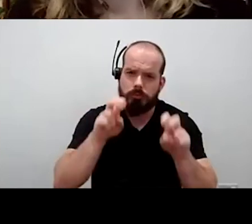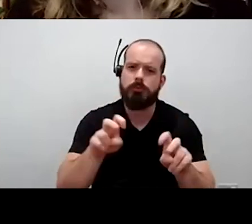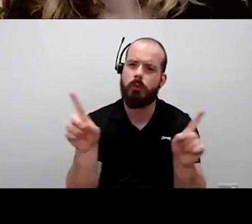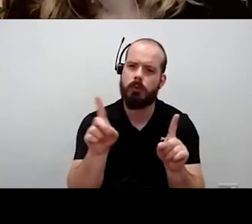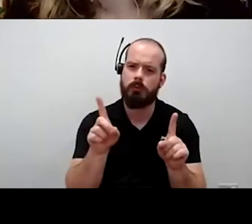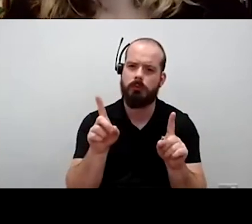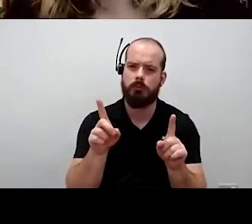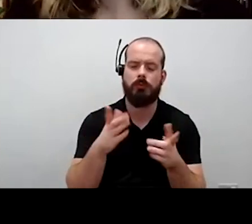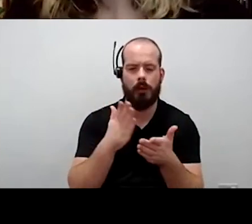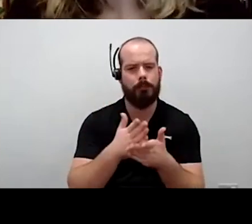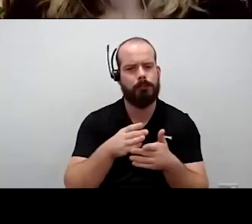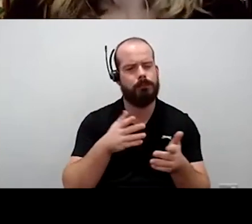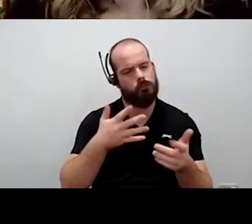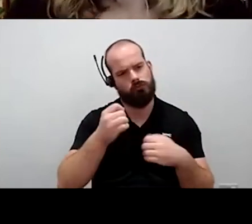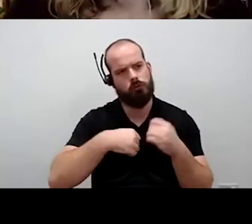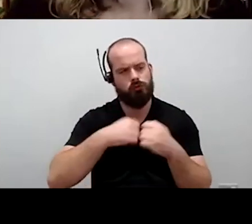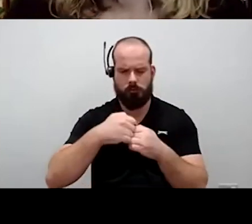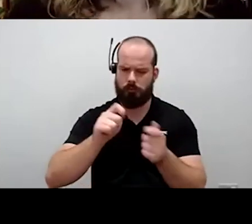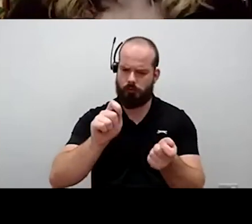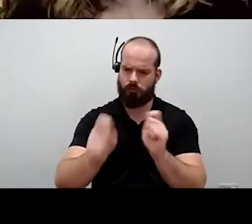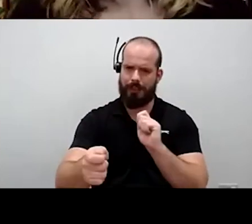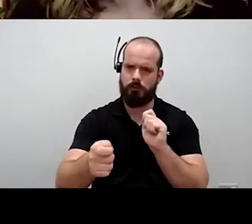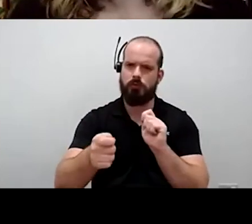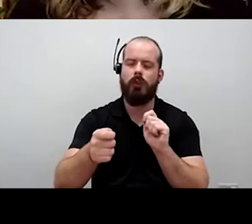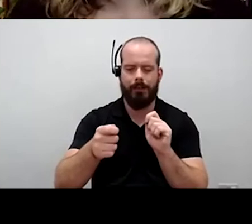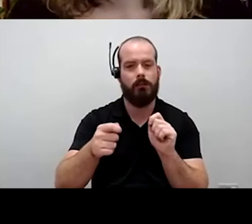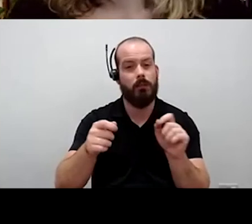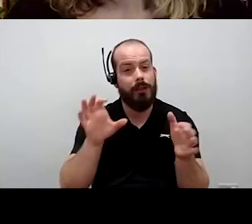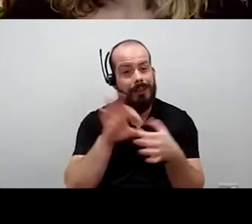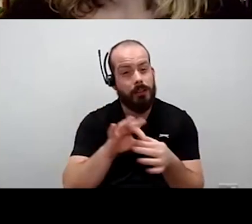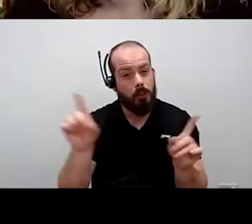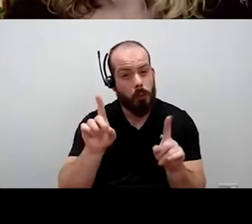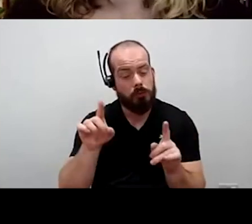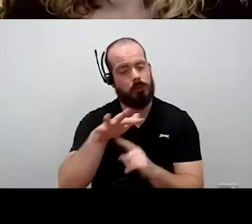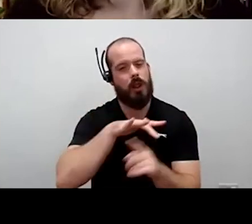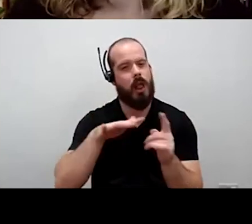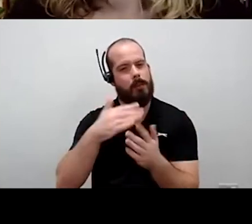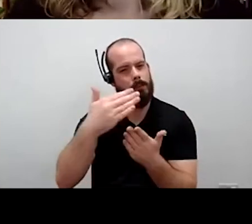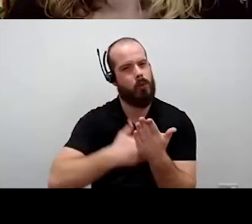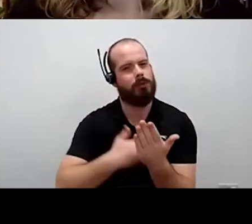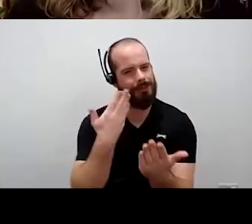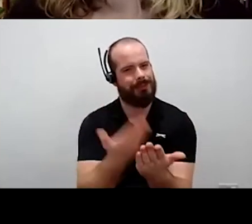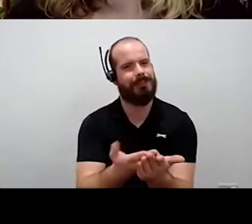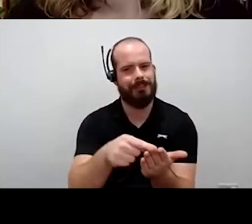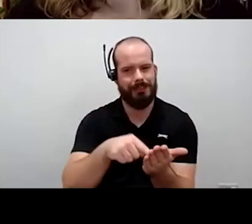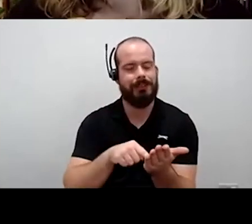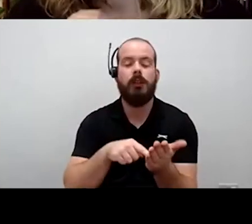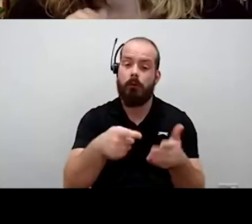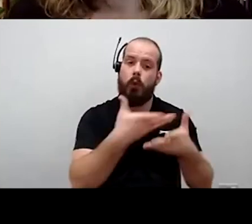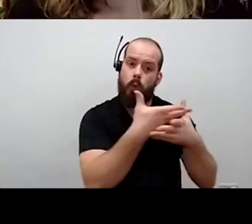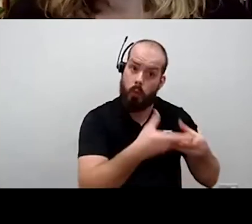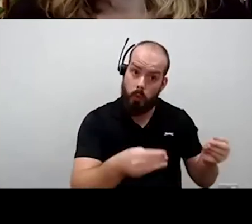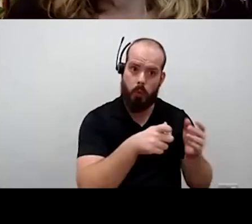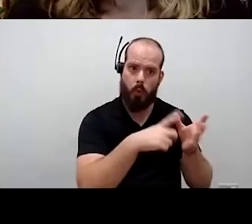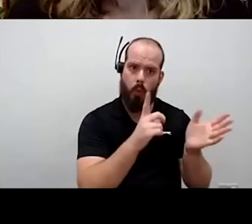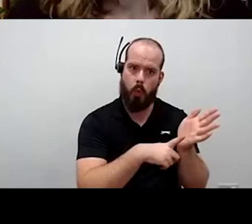and regional innovation systems in the context of climate policy transition processes, with the phase out of coal and decarbonisation as a really